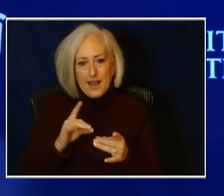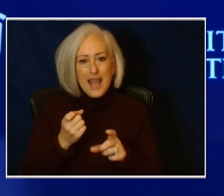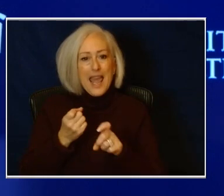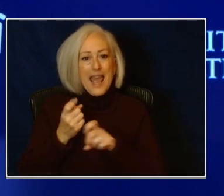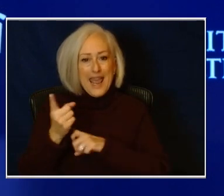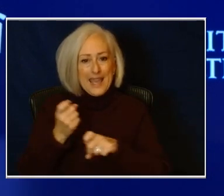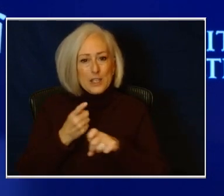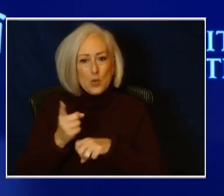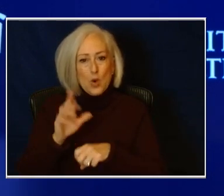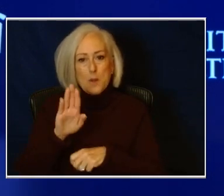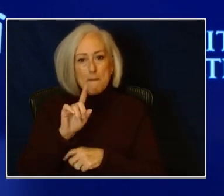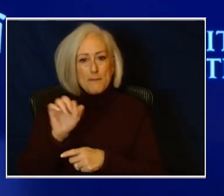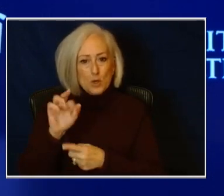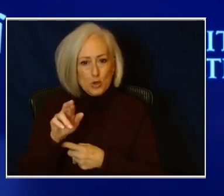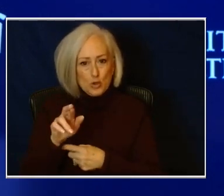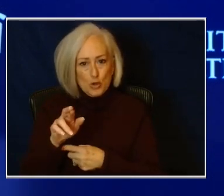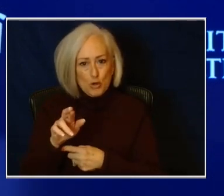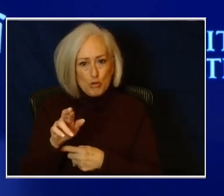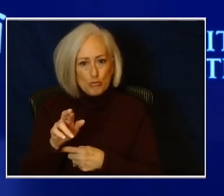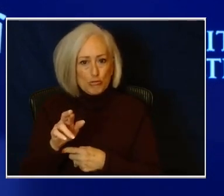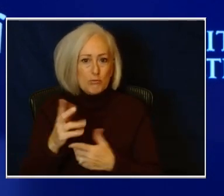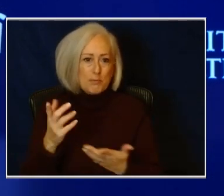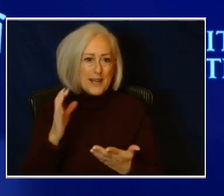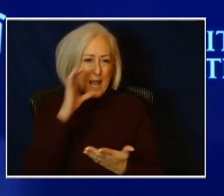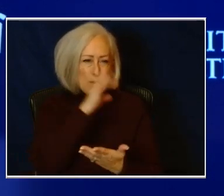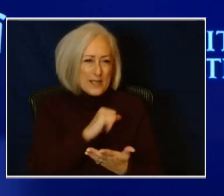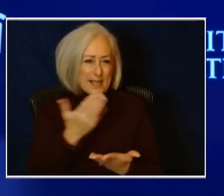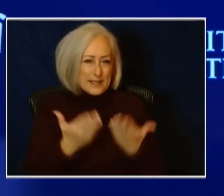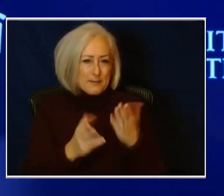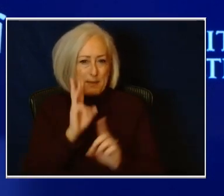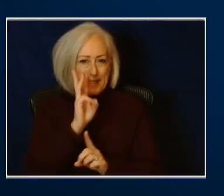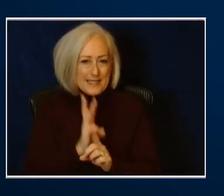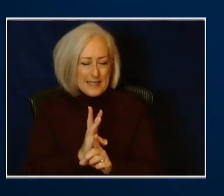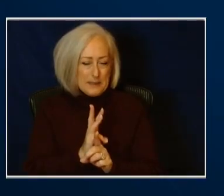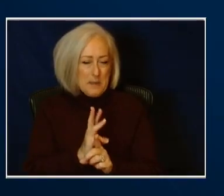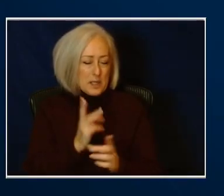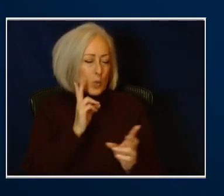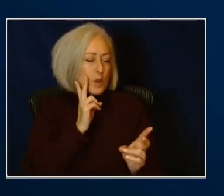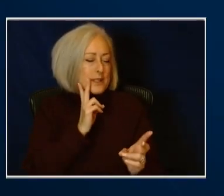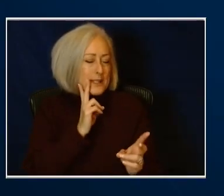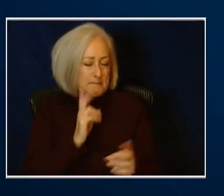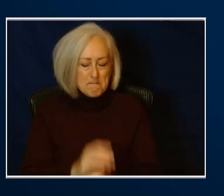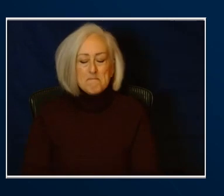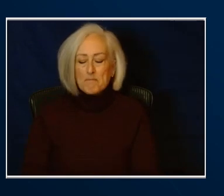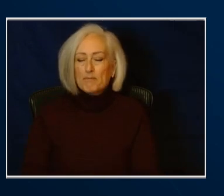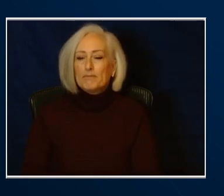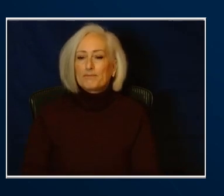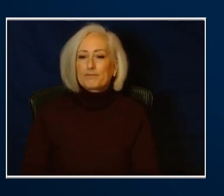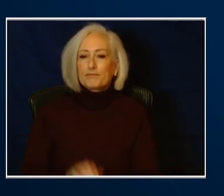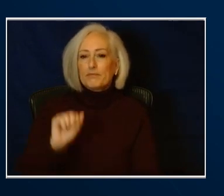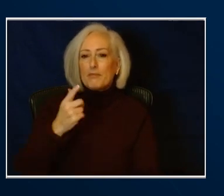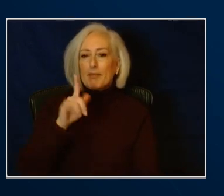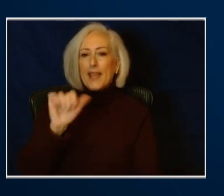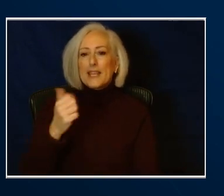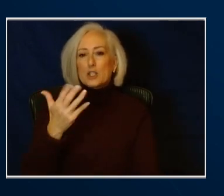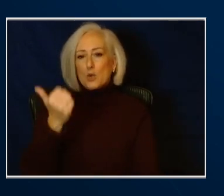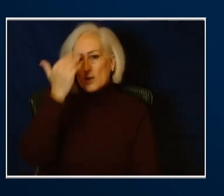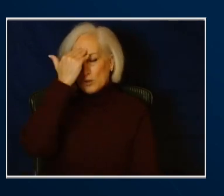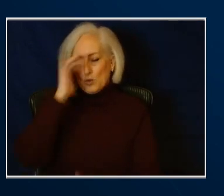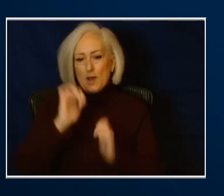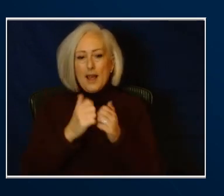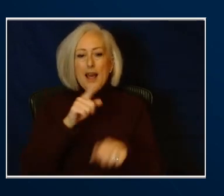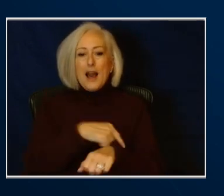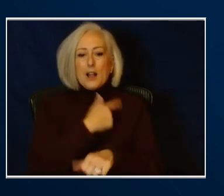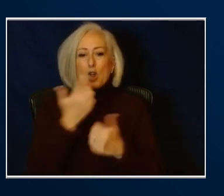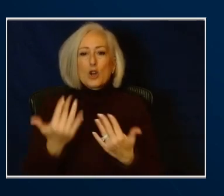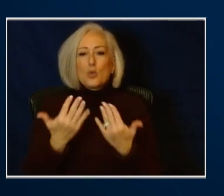be surprised to see one after about 6 months. But that information's still to come. All right, and then Angela wants to know, how long do I wait after having